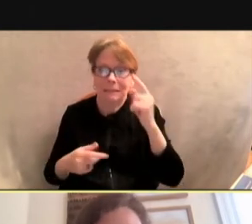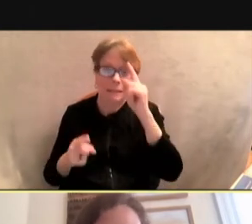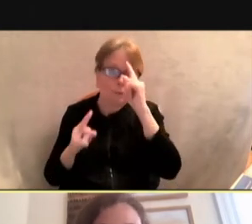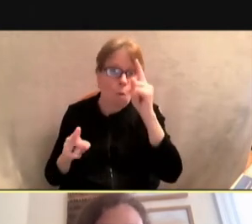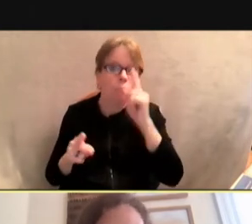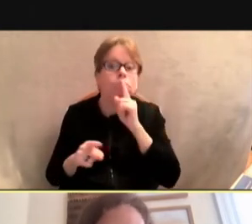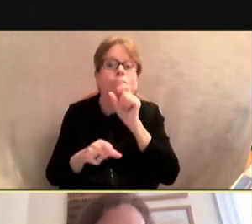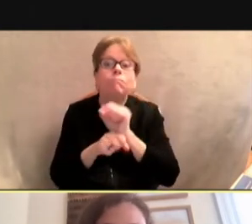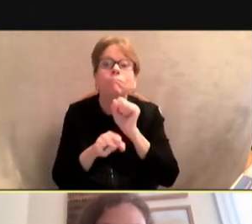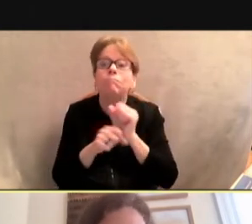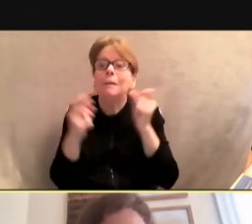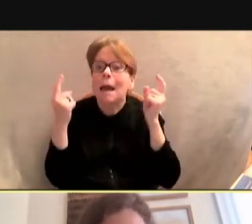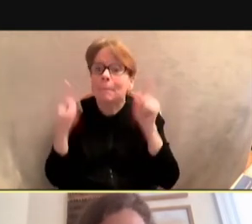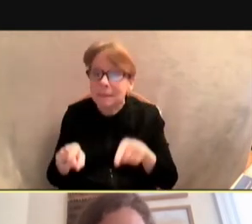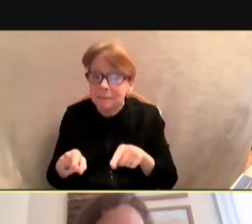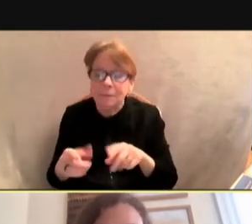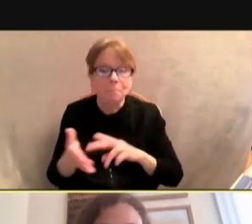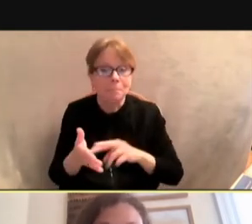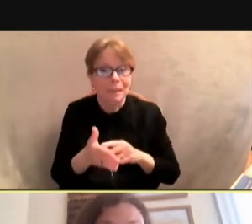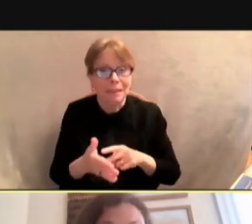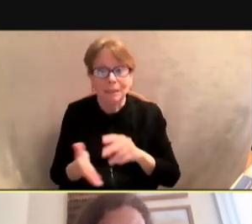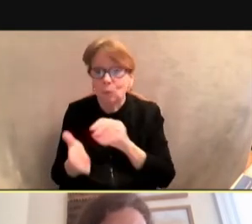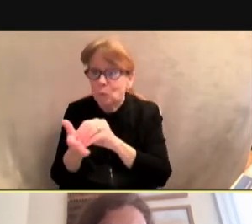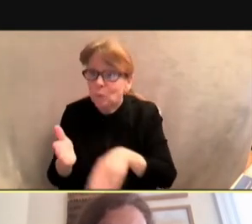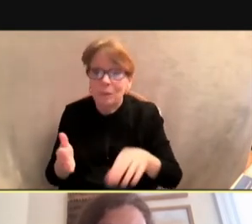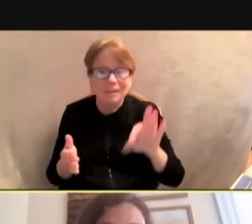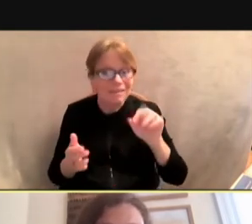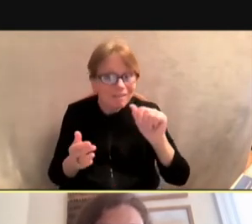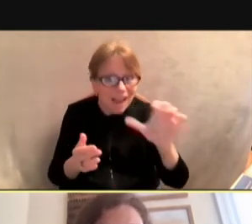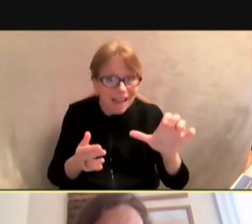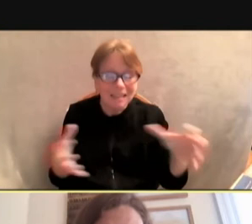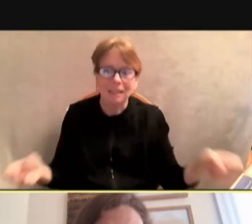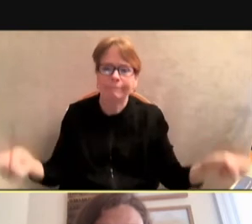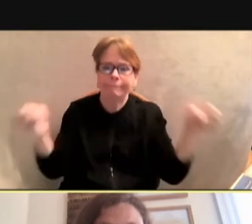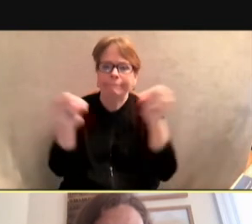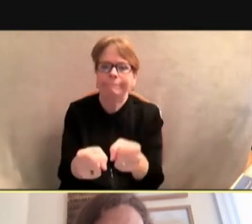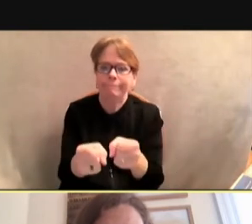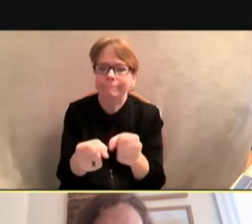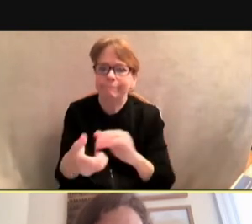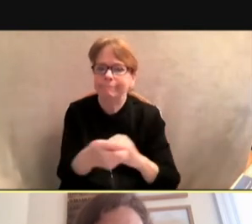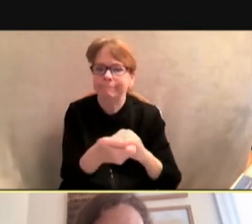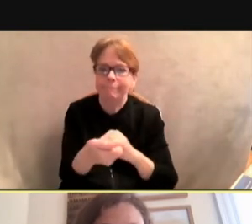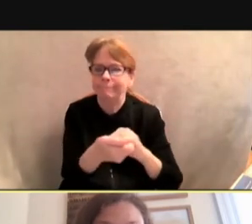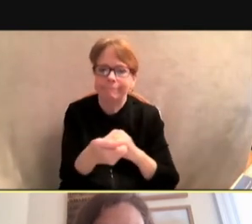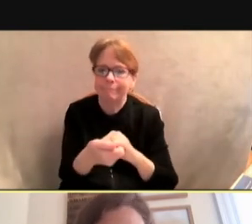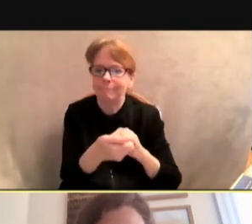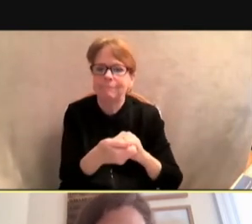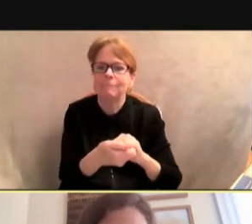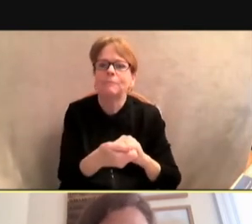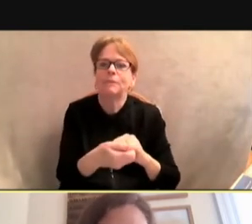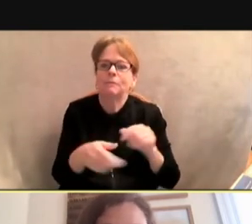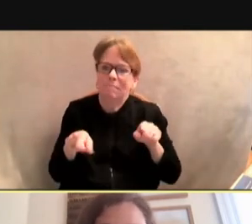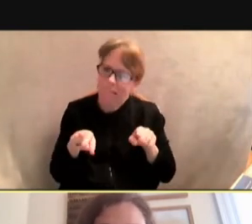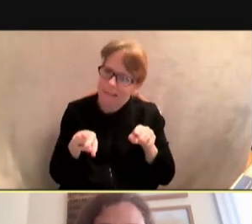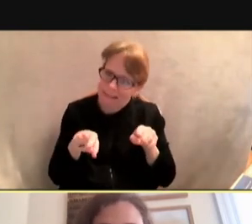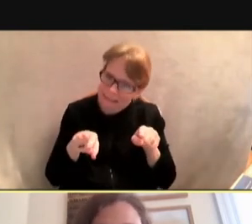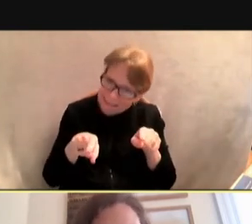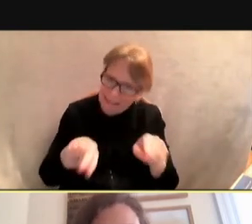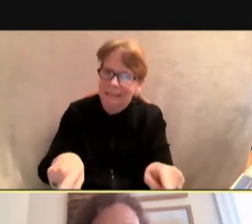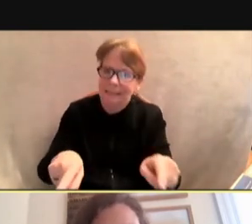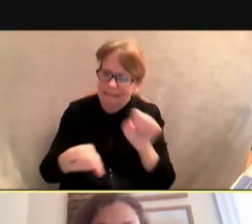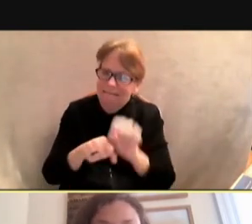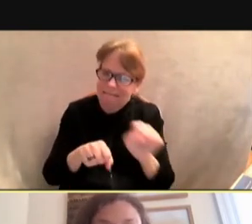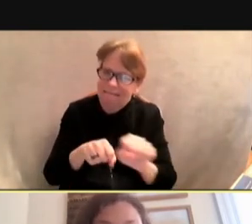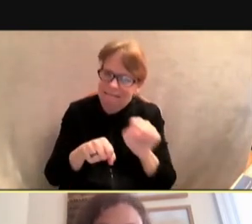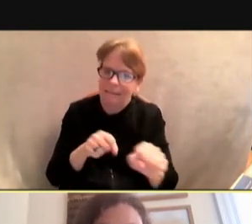work students and faculty to collaborate and to try to make change as we could. So our process